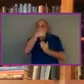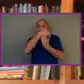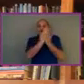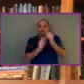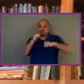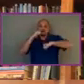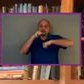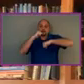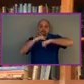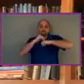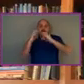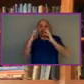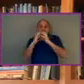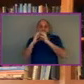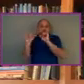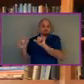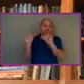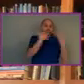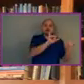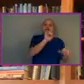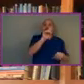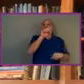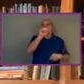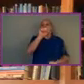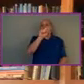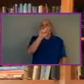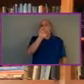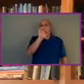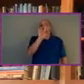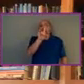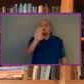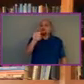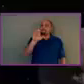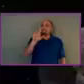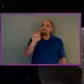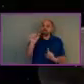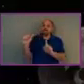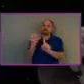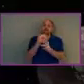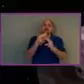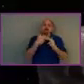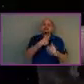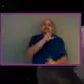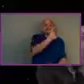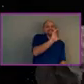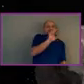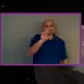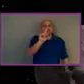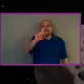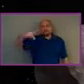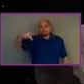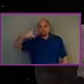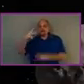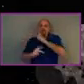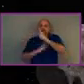the asteroid belt. We call them, there's C, D, and P type asteroids that are in the asteroid belt or in